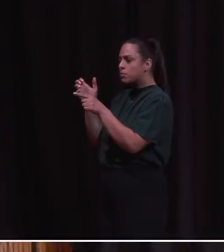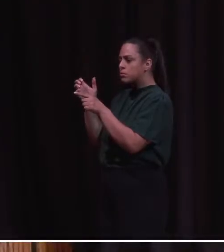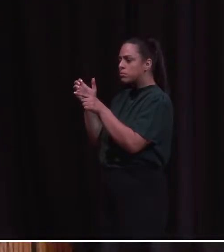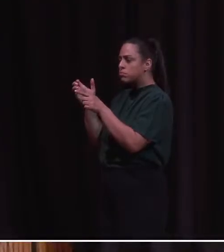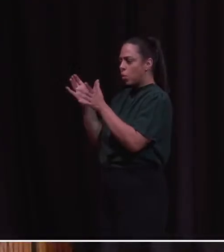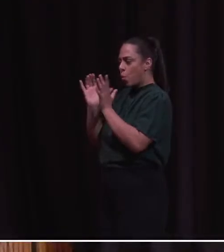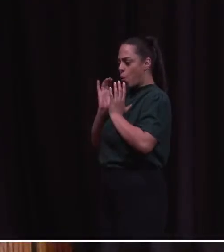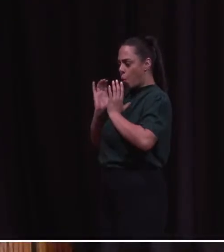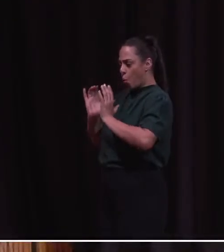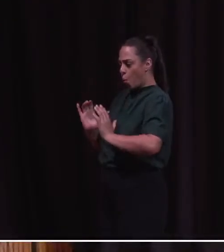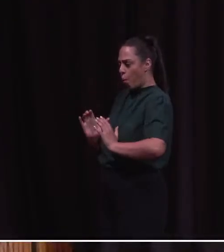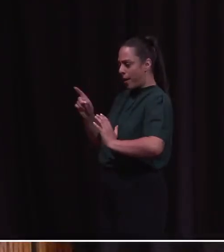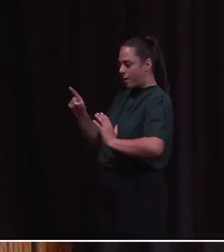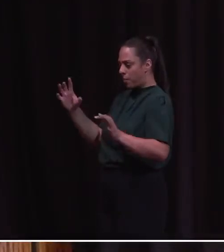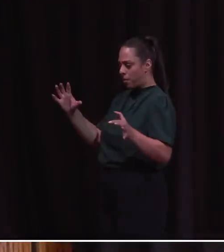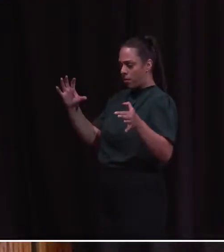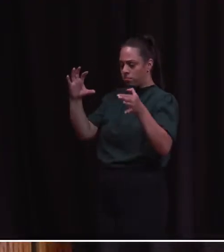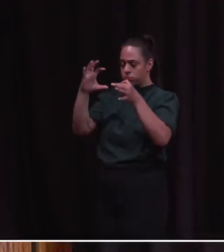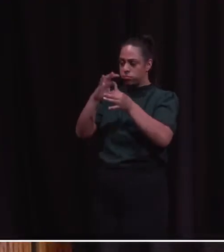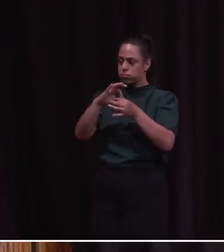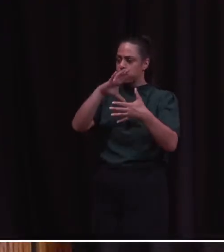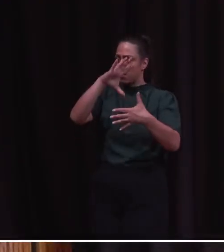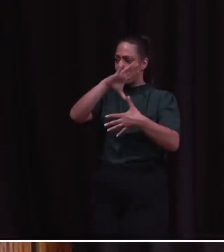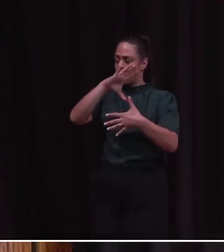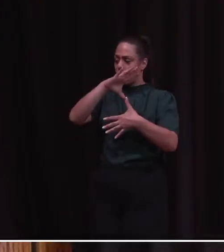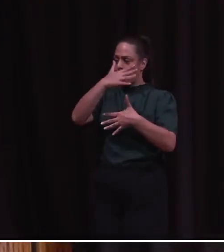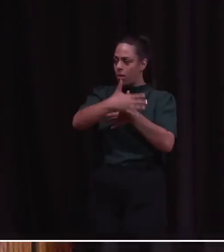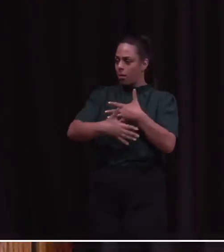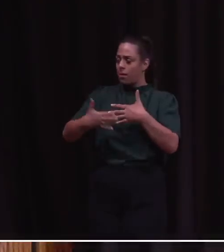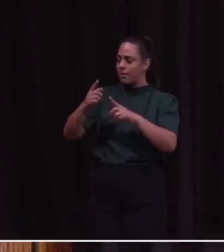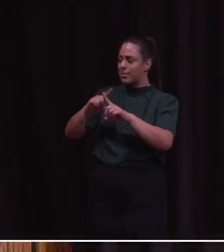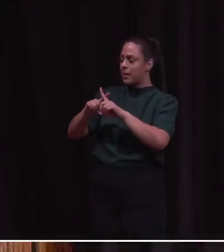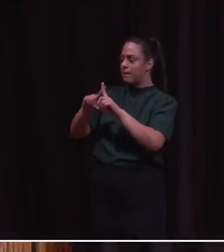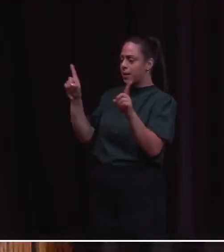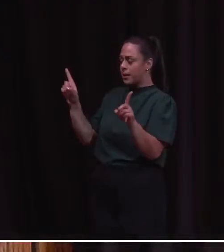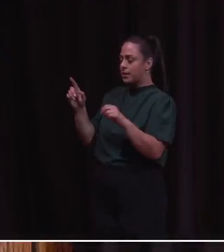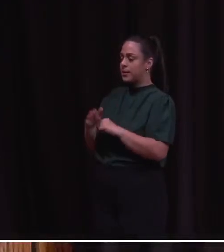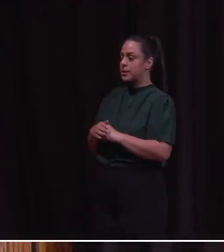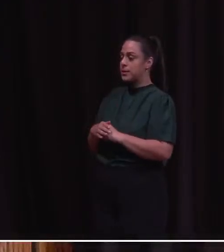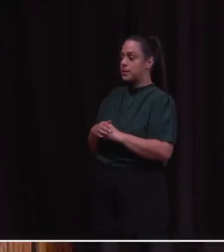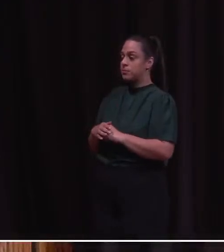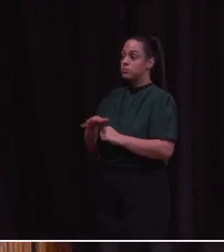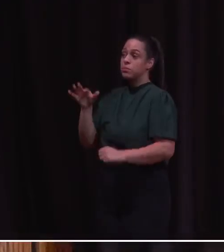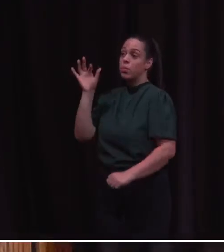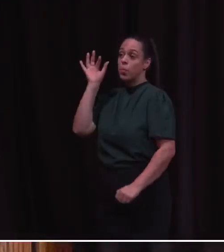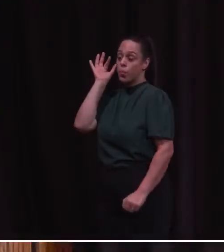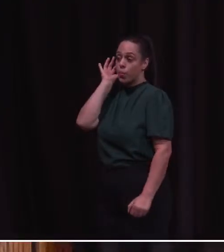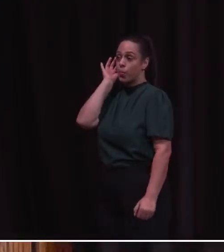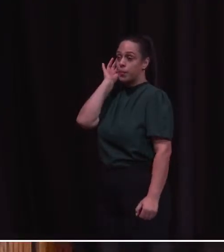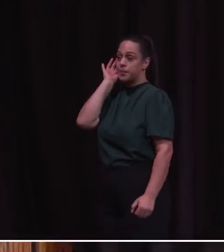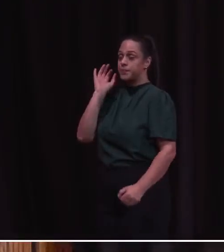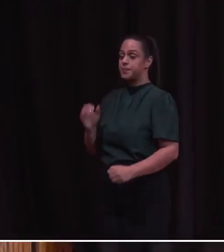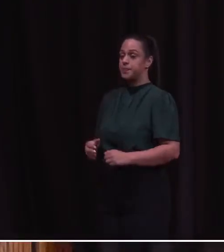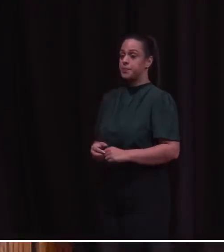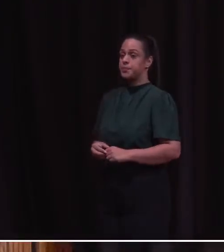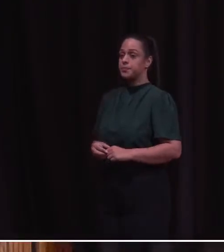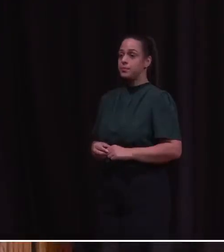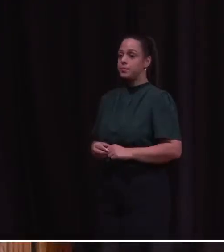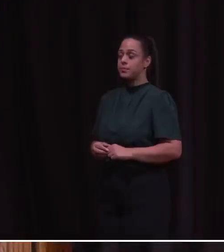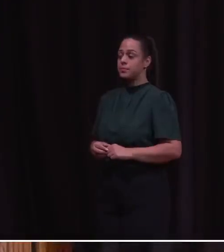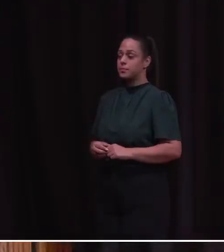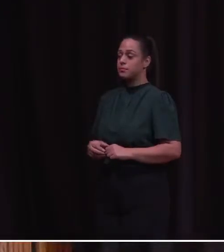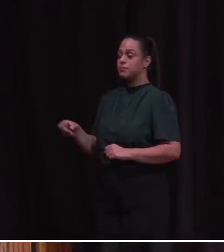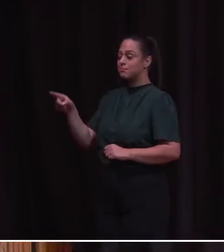South African track star, is the poster child of this kind of terrible treatment. Her story illustrates very clearly